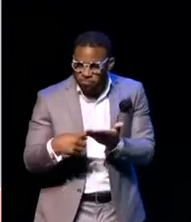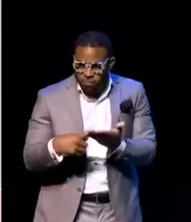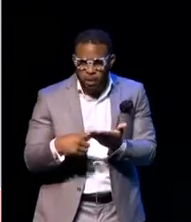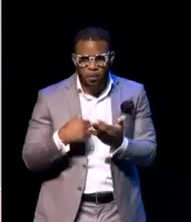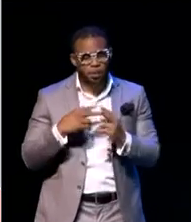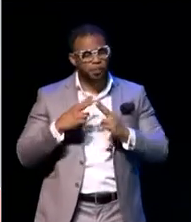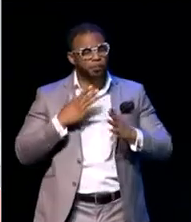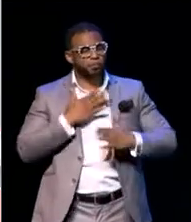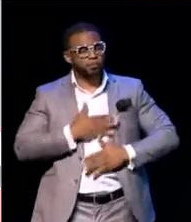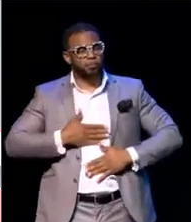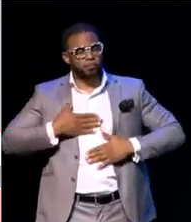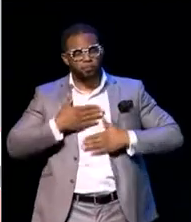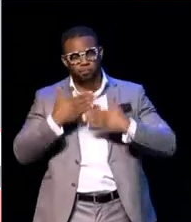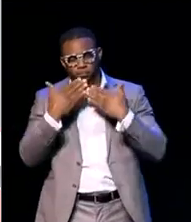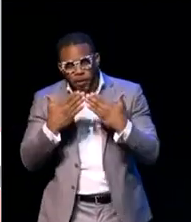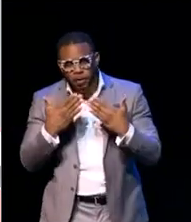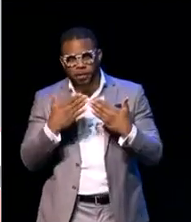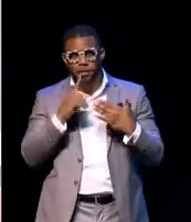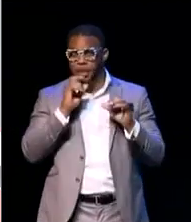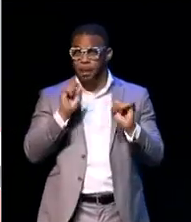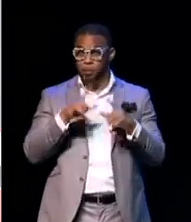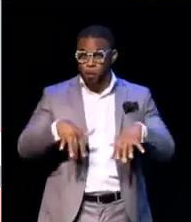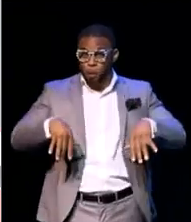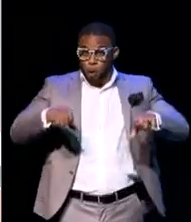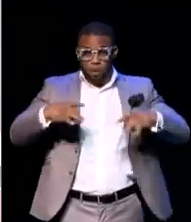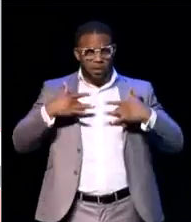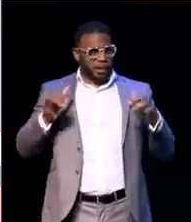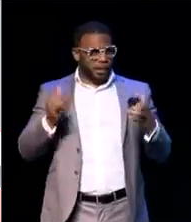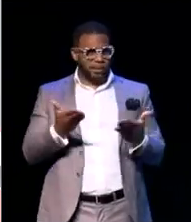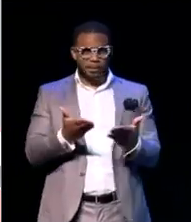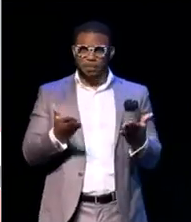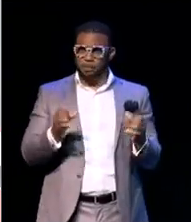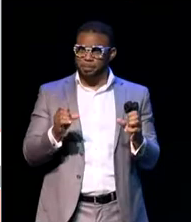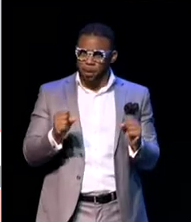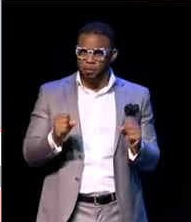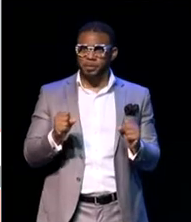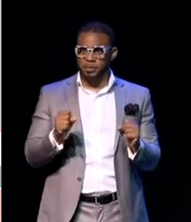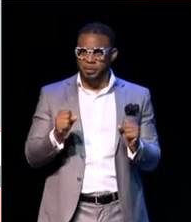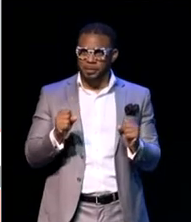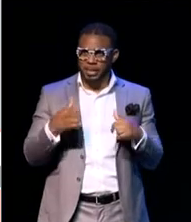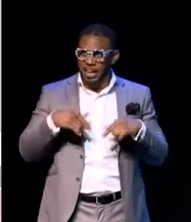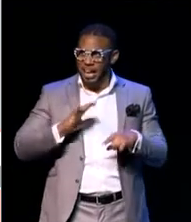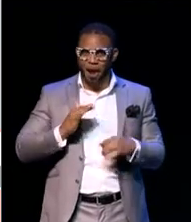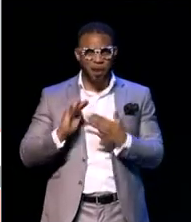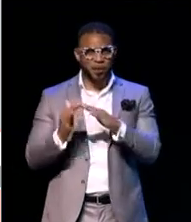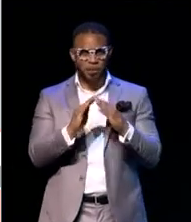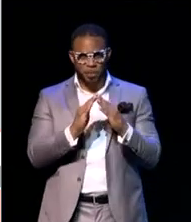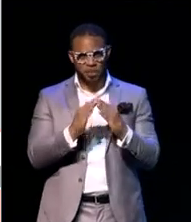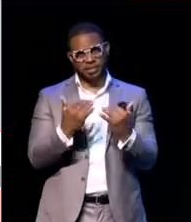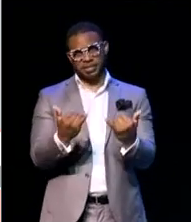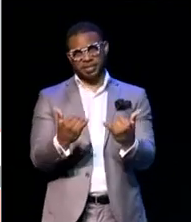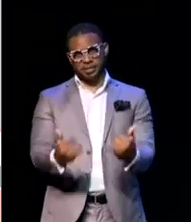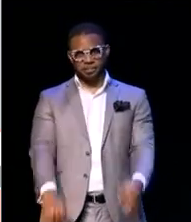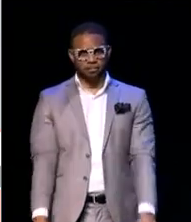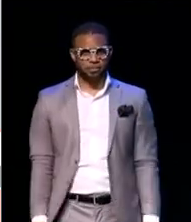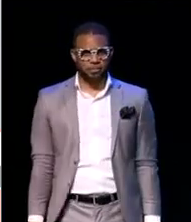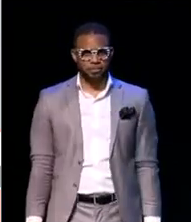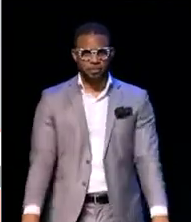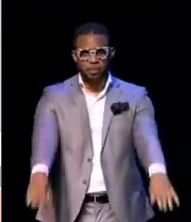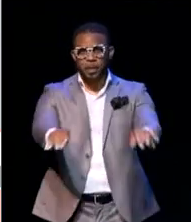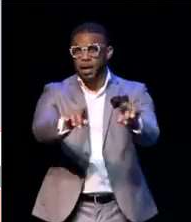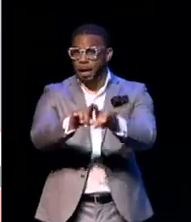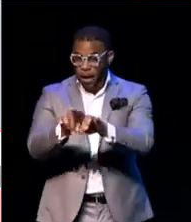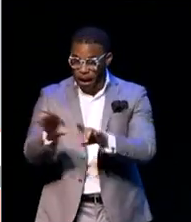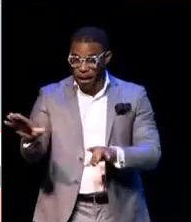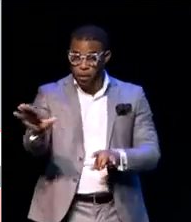are very grateful to be able to host an event like this in our community today. And